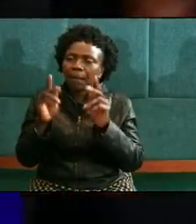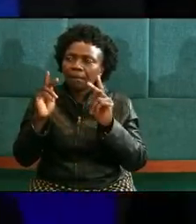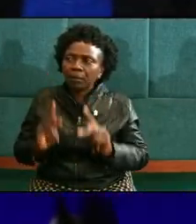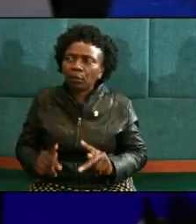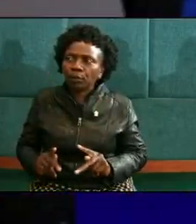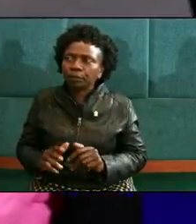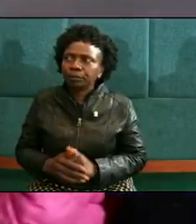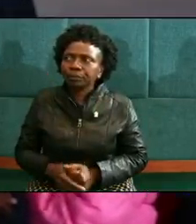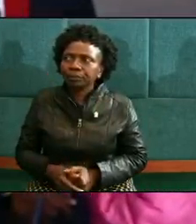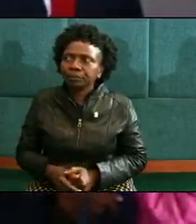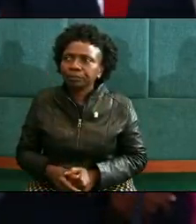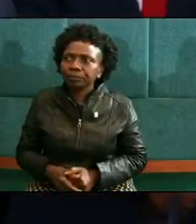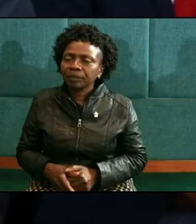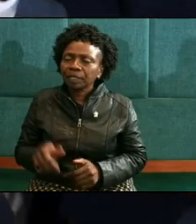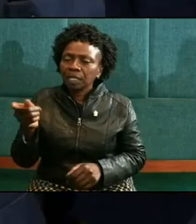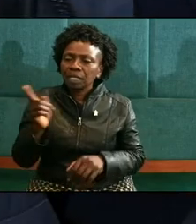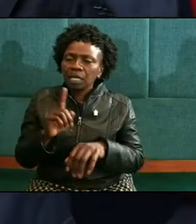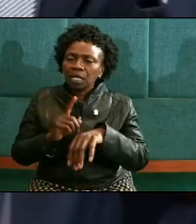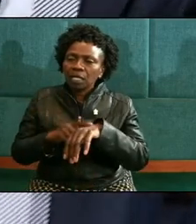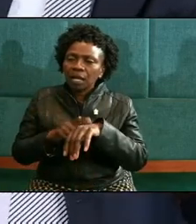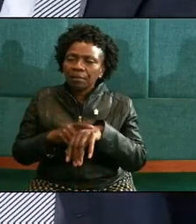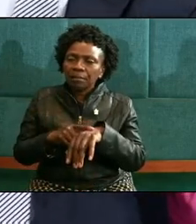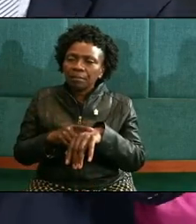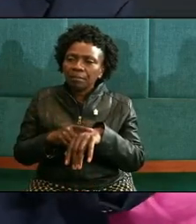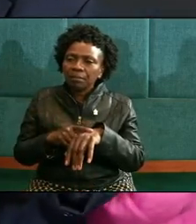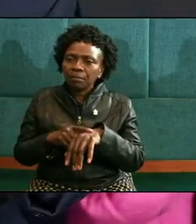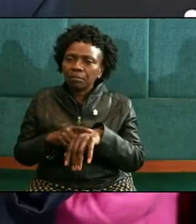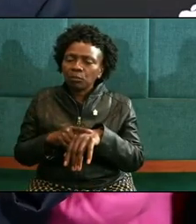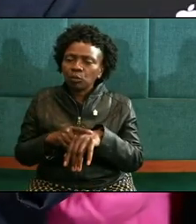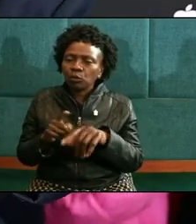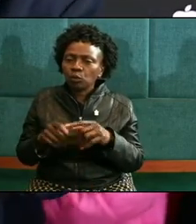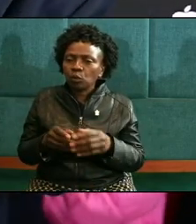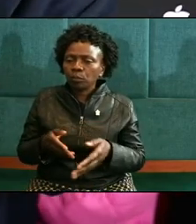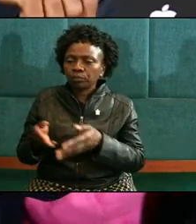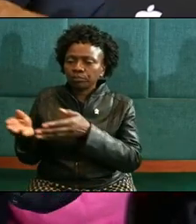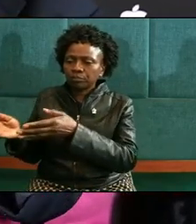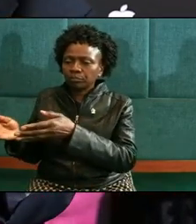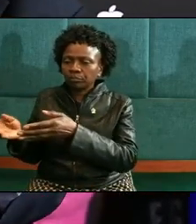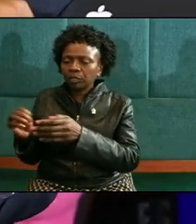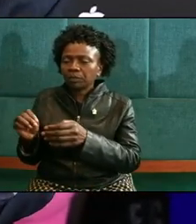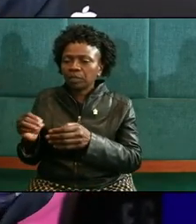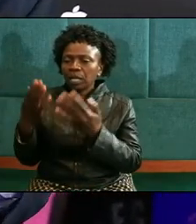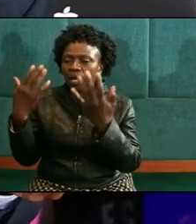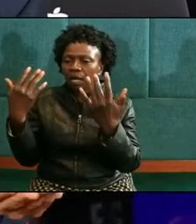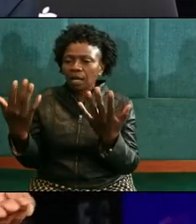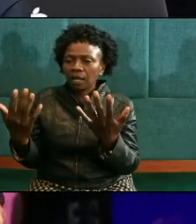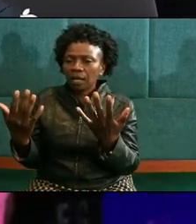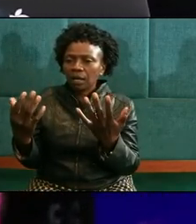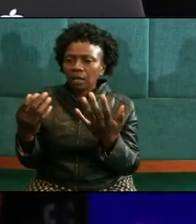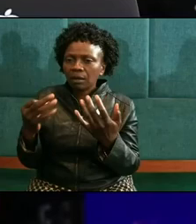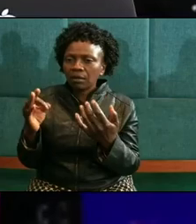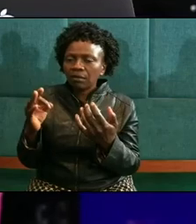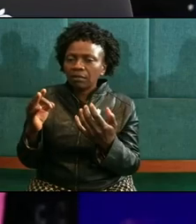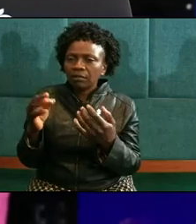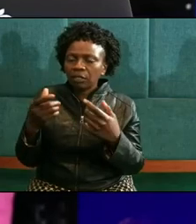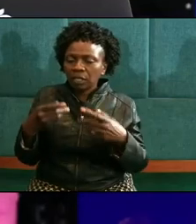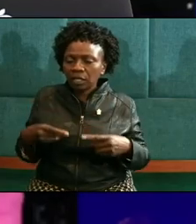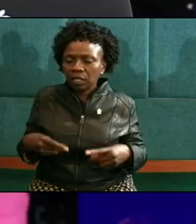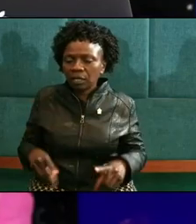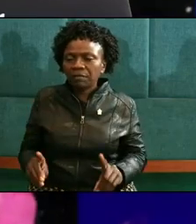danger. This is the time to put them in the hand of